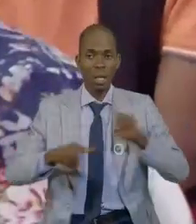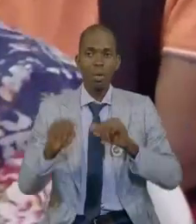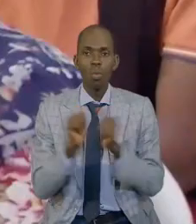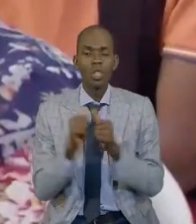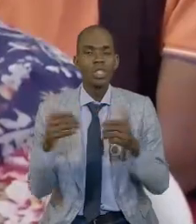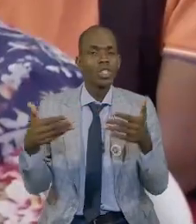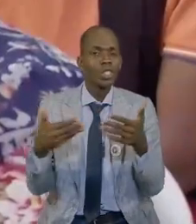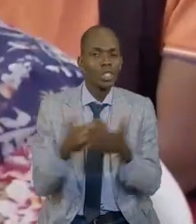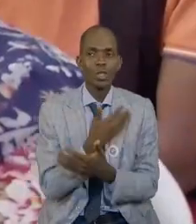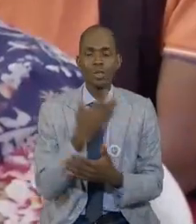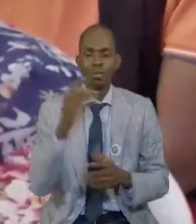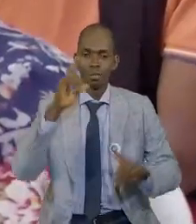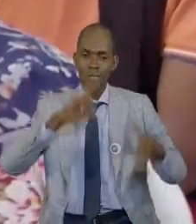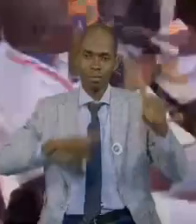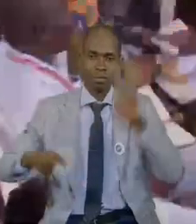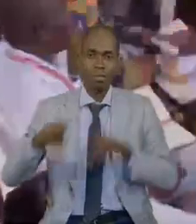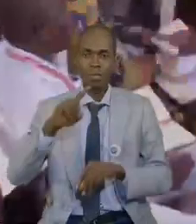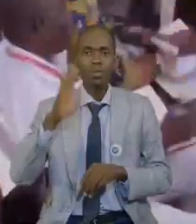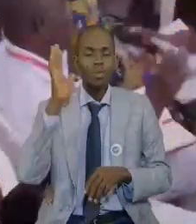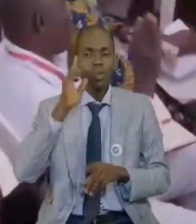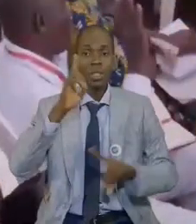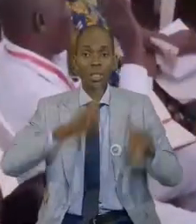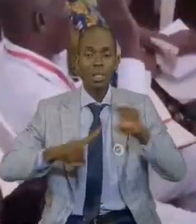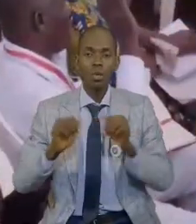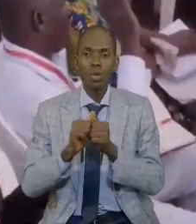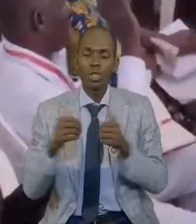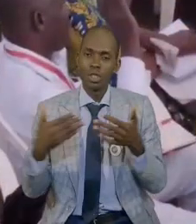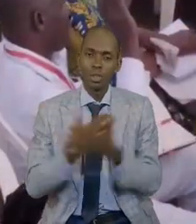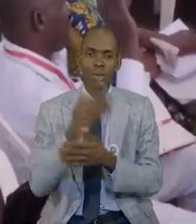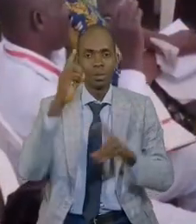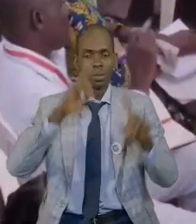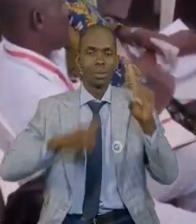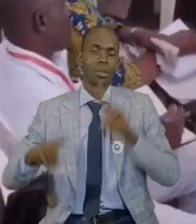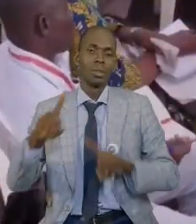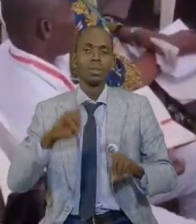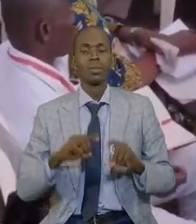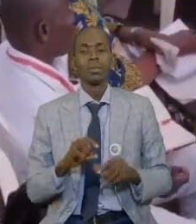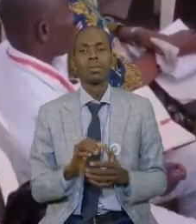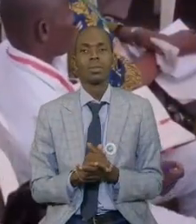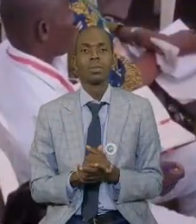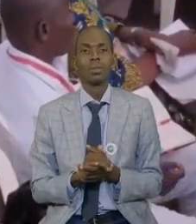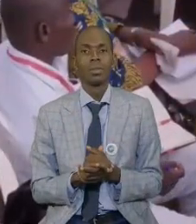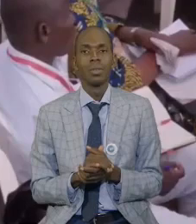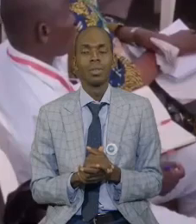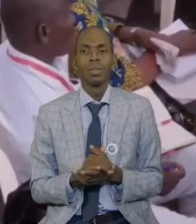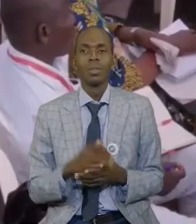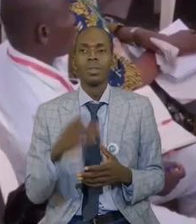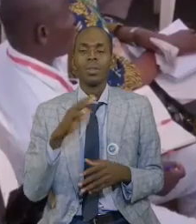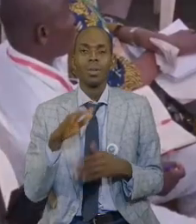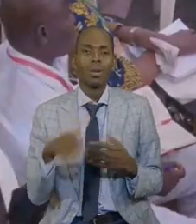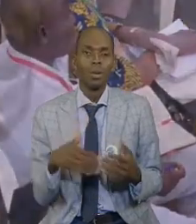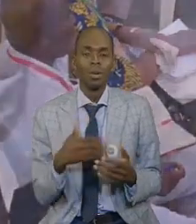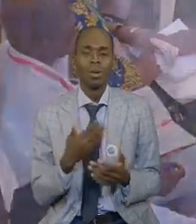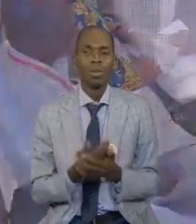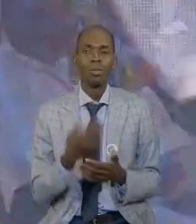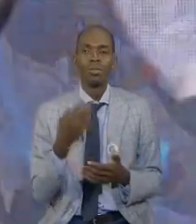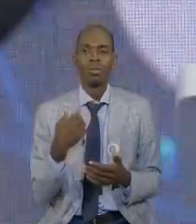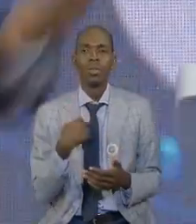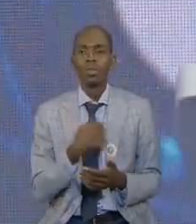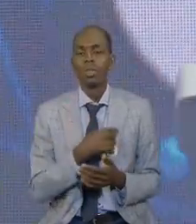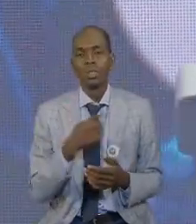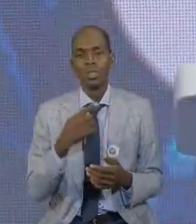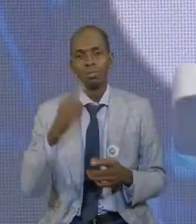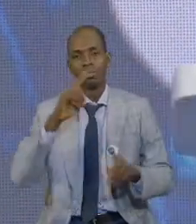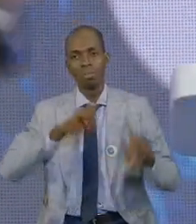I said you'll speak with new tongues you don't need to answer we're speaking you know